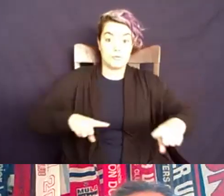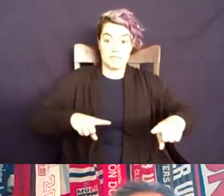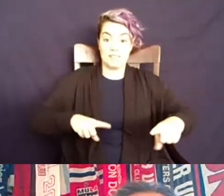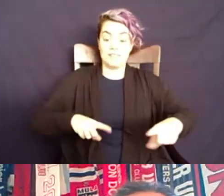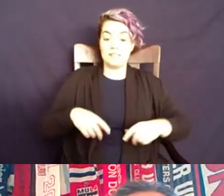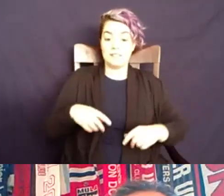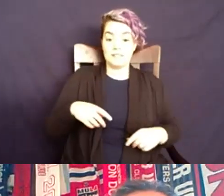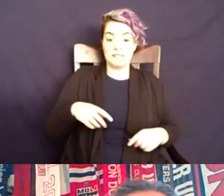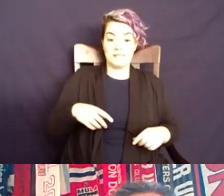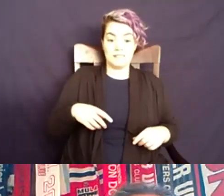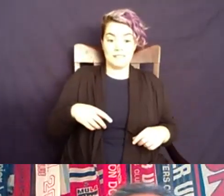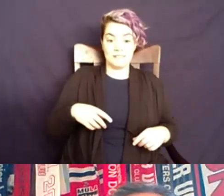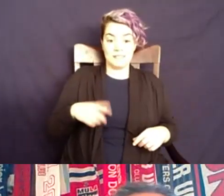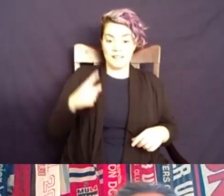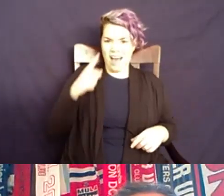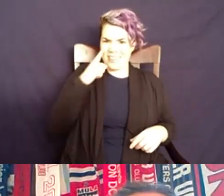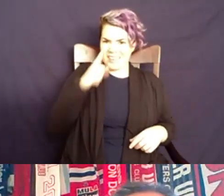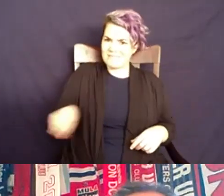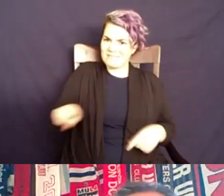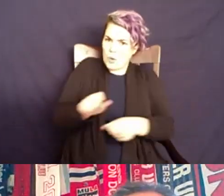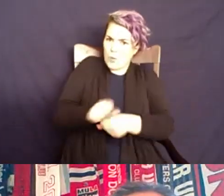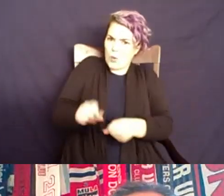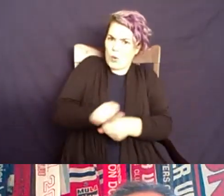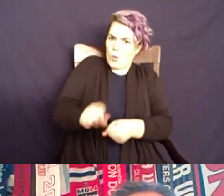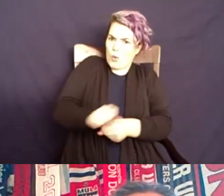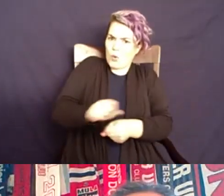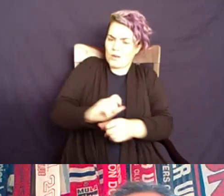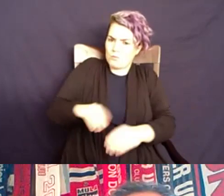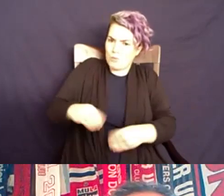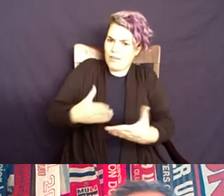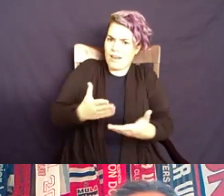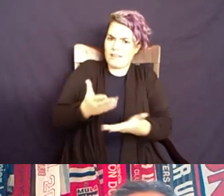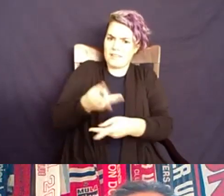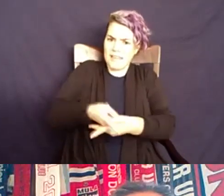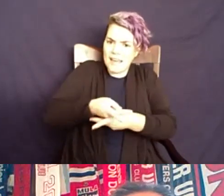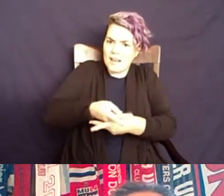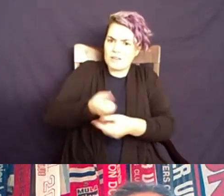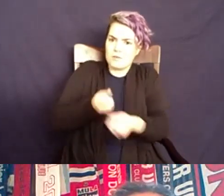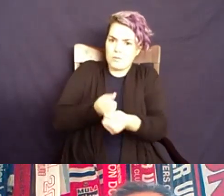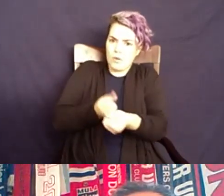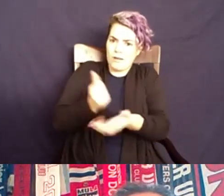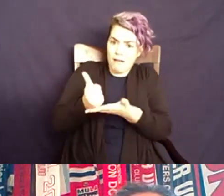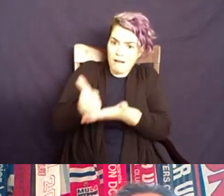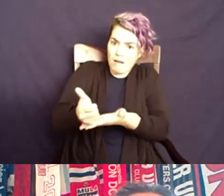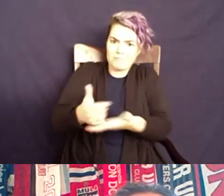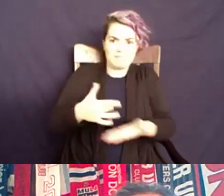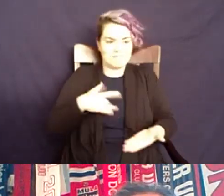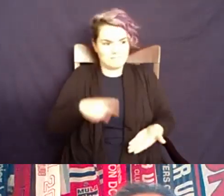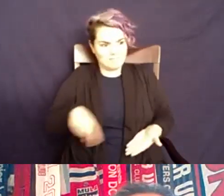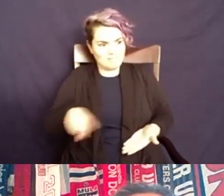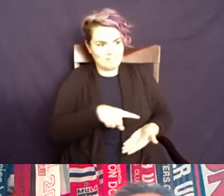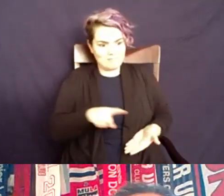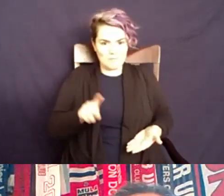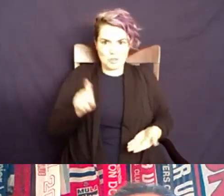working deserves the dignity of a living wage. I think everybody in society deserves the